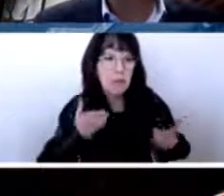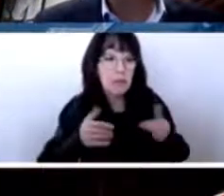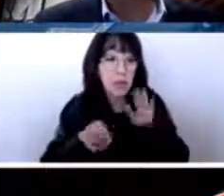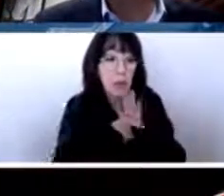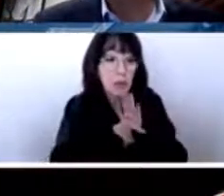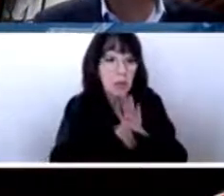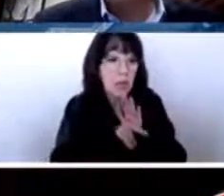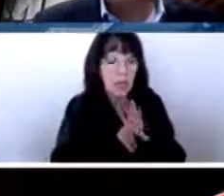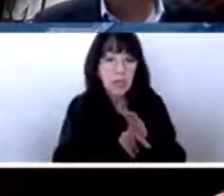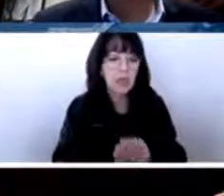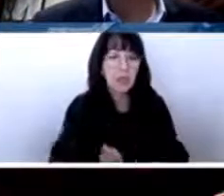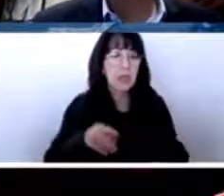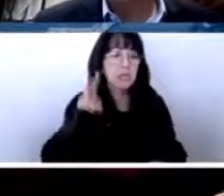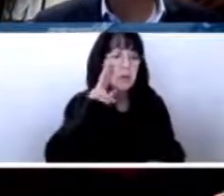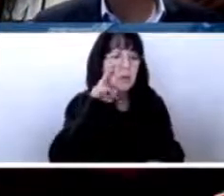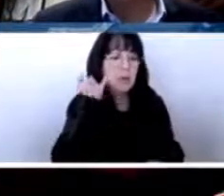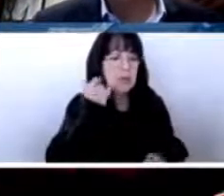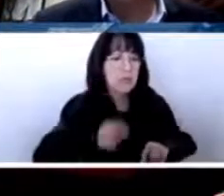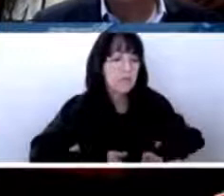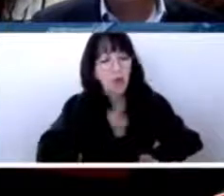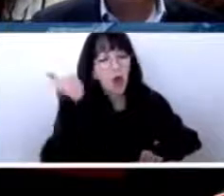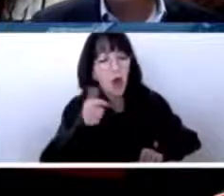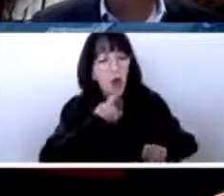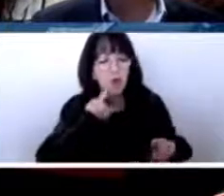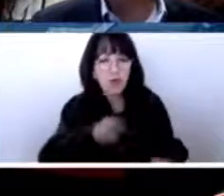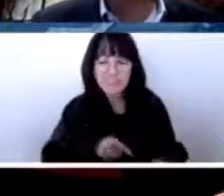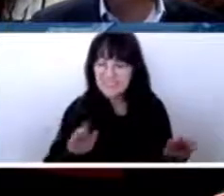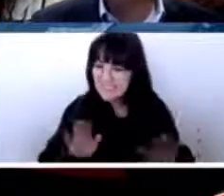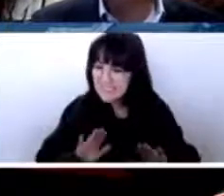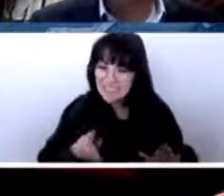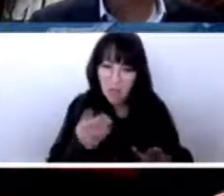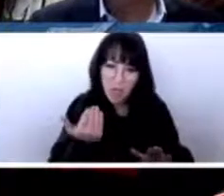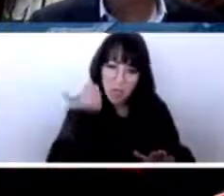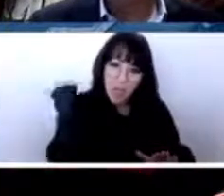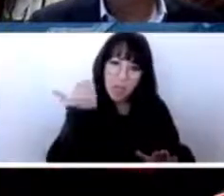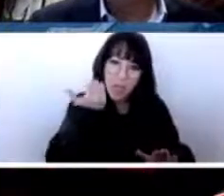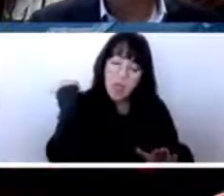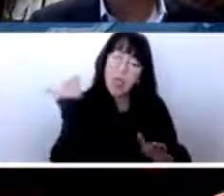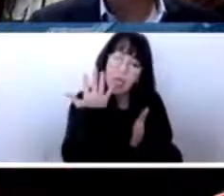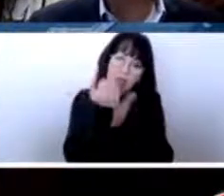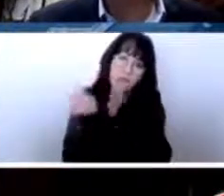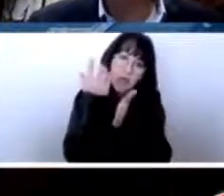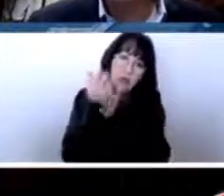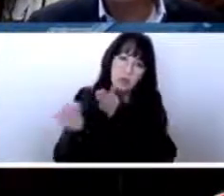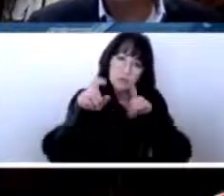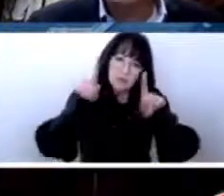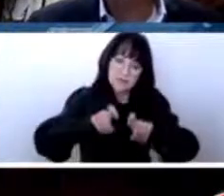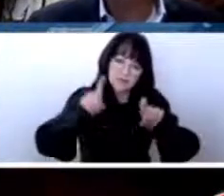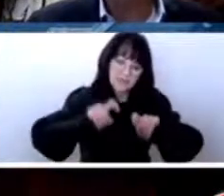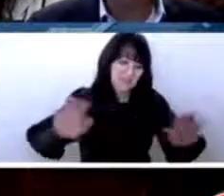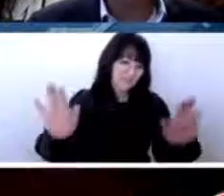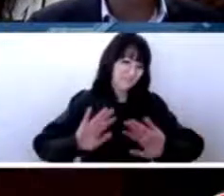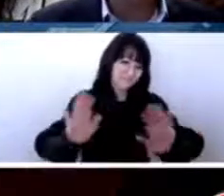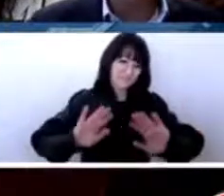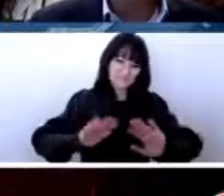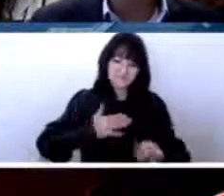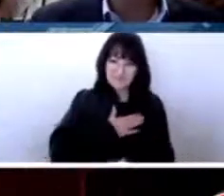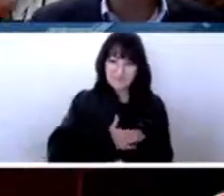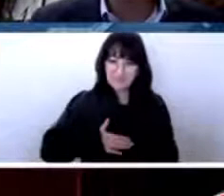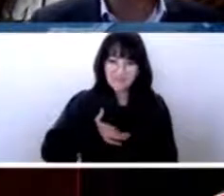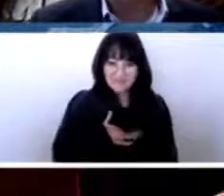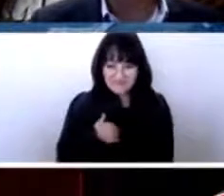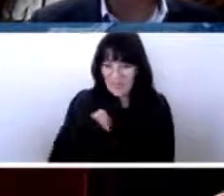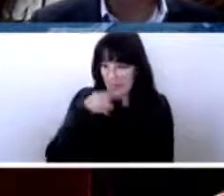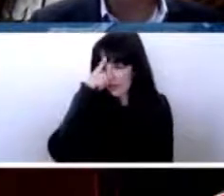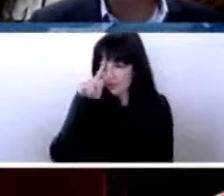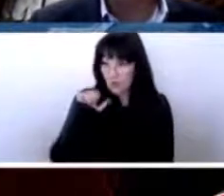of reiterate what we've been doing, how we've ramped up and prepared for this. But I think nobody anticipated the testing demand above